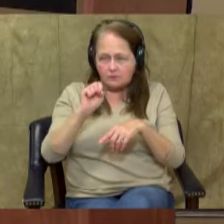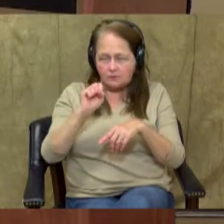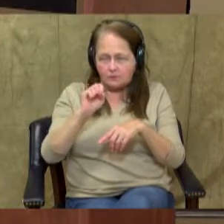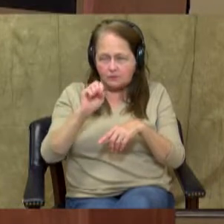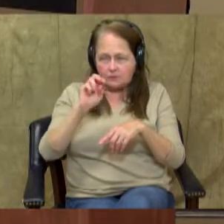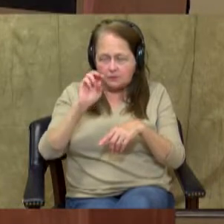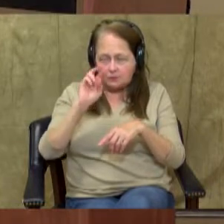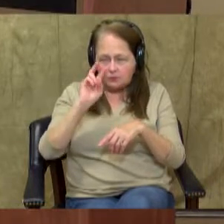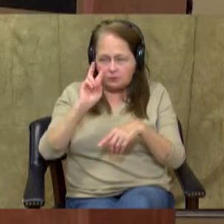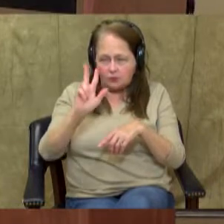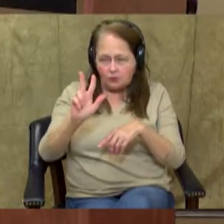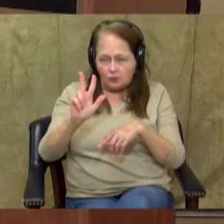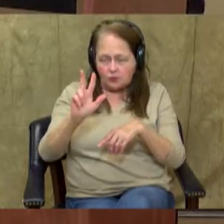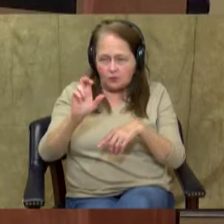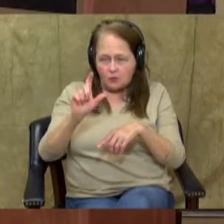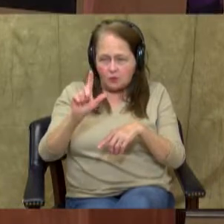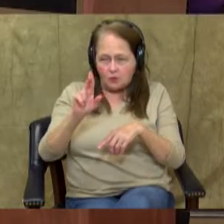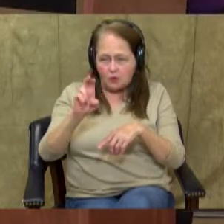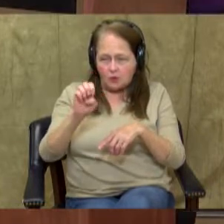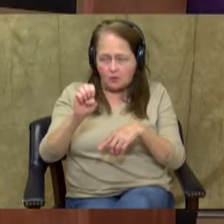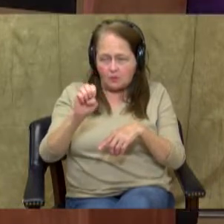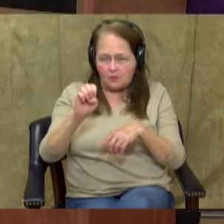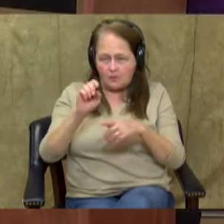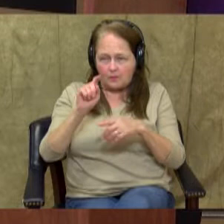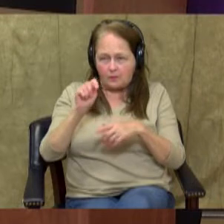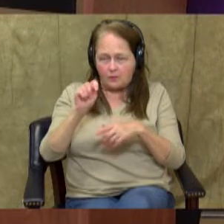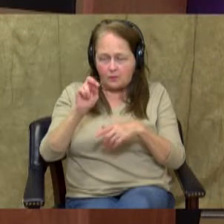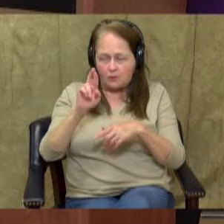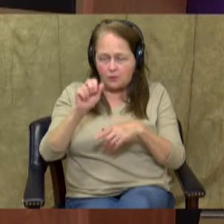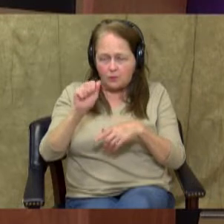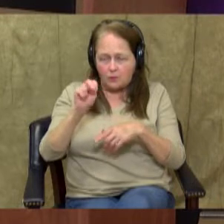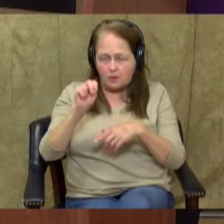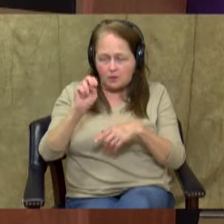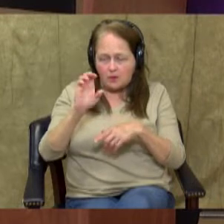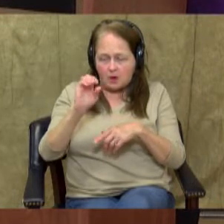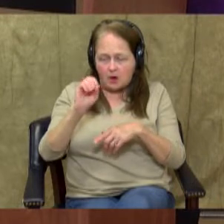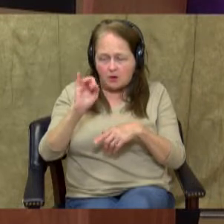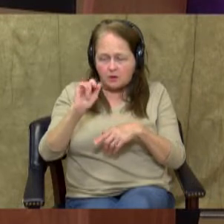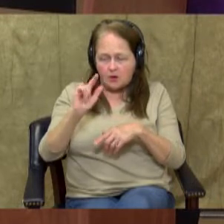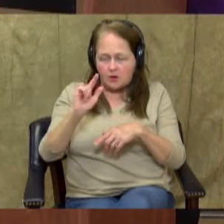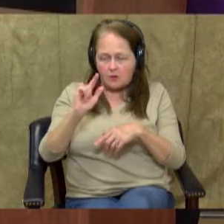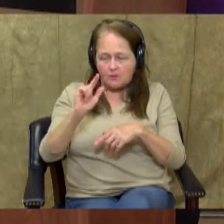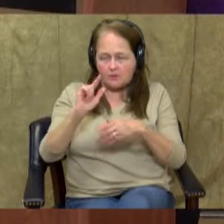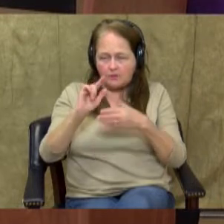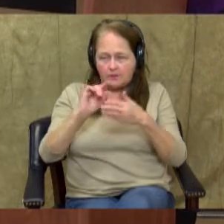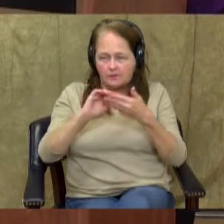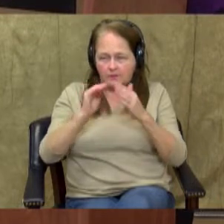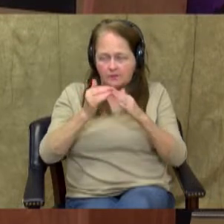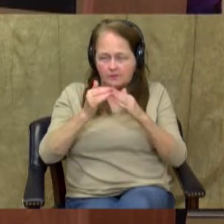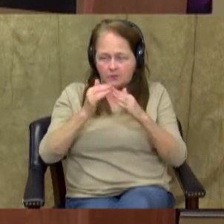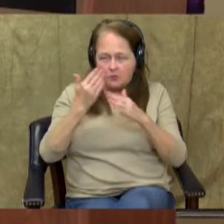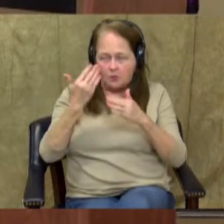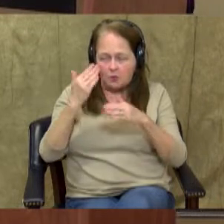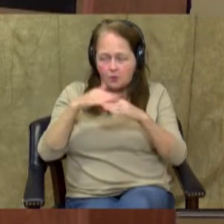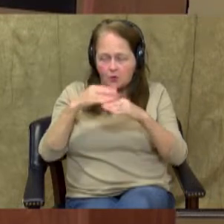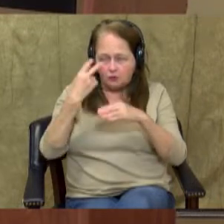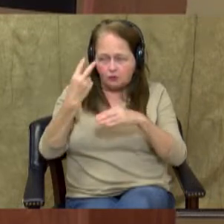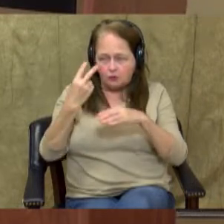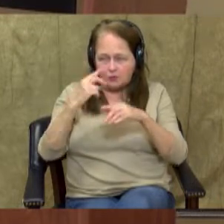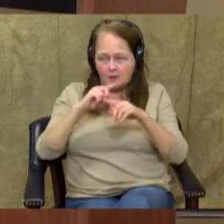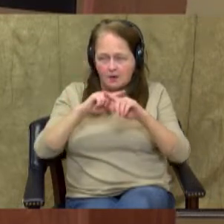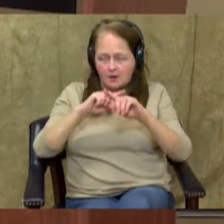Clue number three, it's a transcontinental city, meaning it's on two different